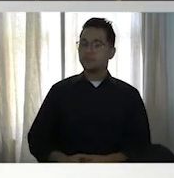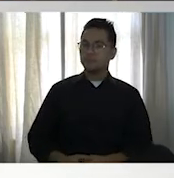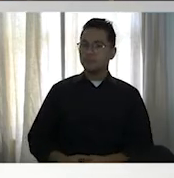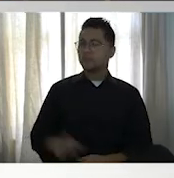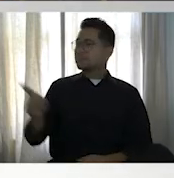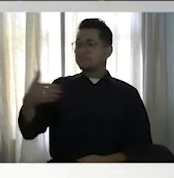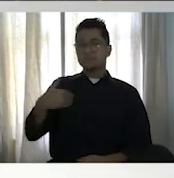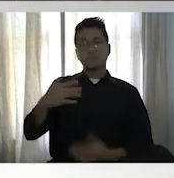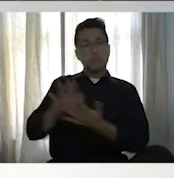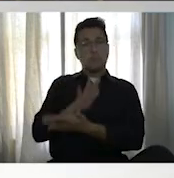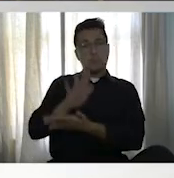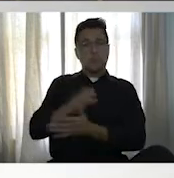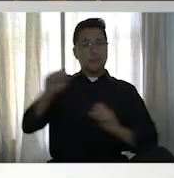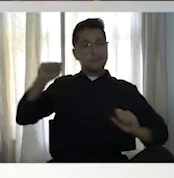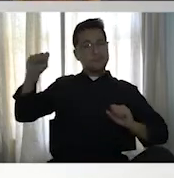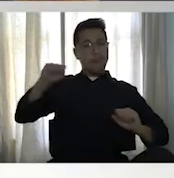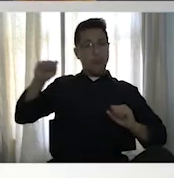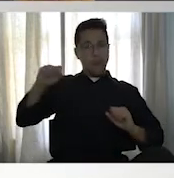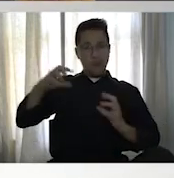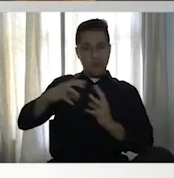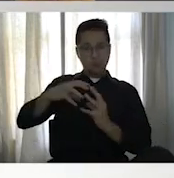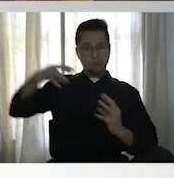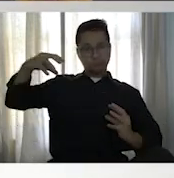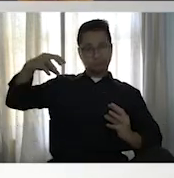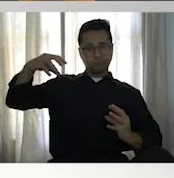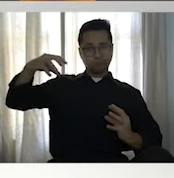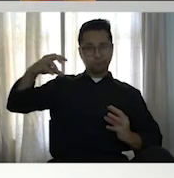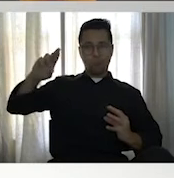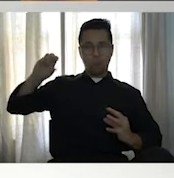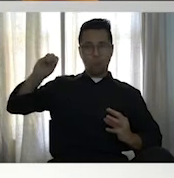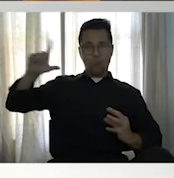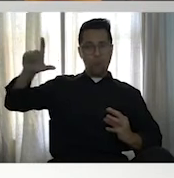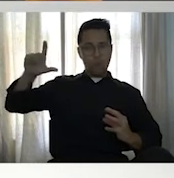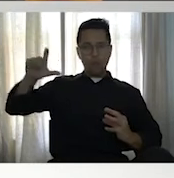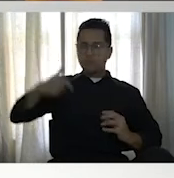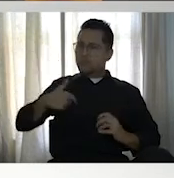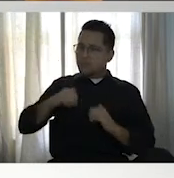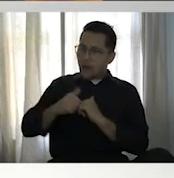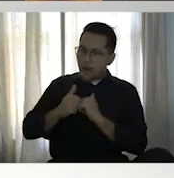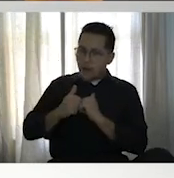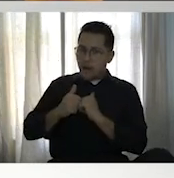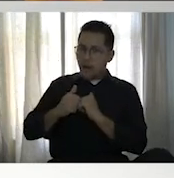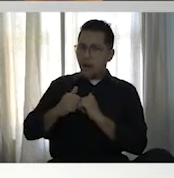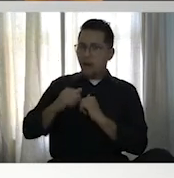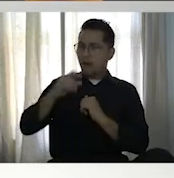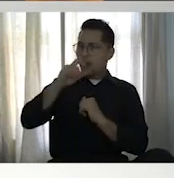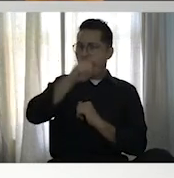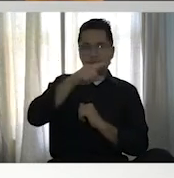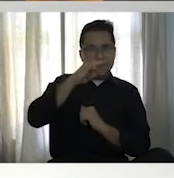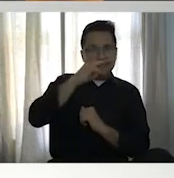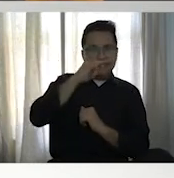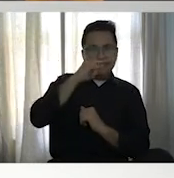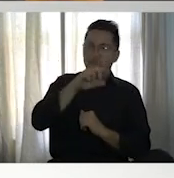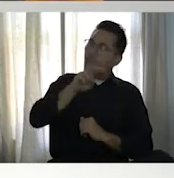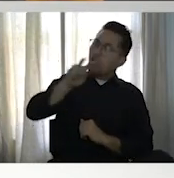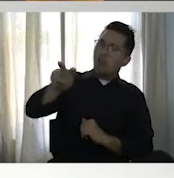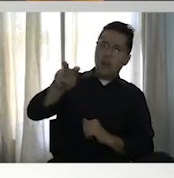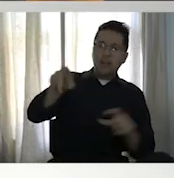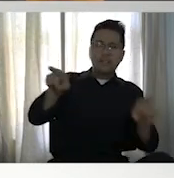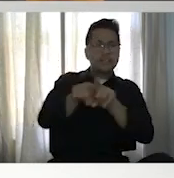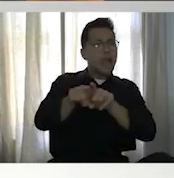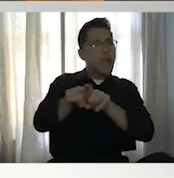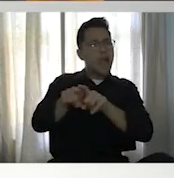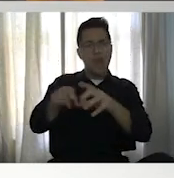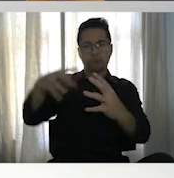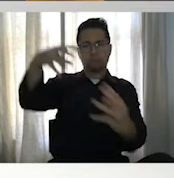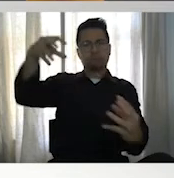just a paper towel roll. And how can we get our kids to be looking at the things that we're looking at, right? Because when